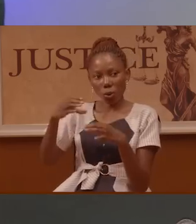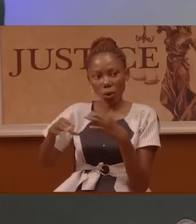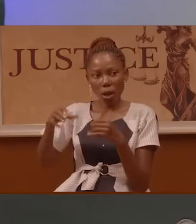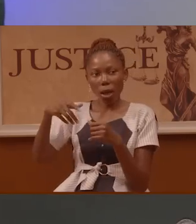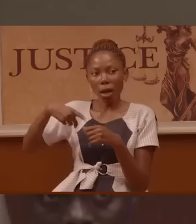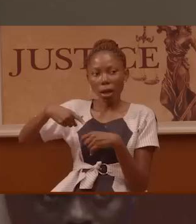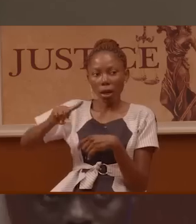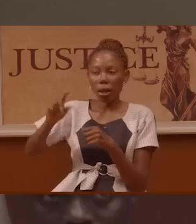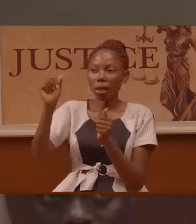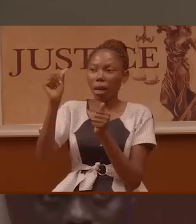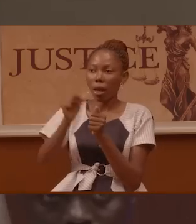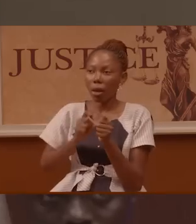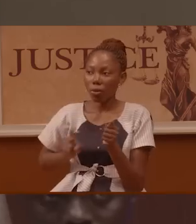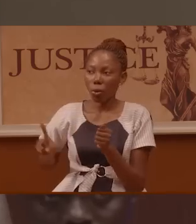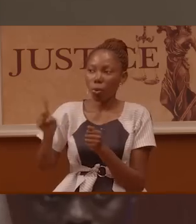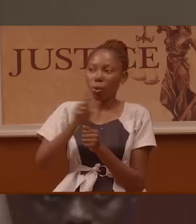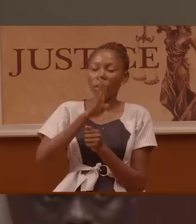Let everybody come in.